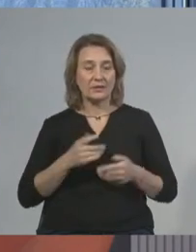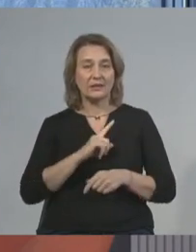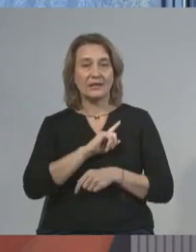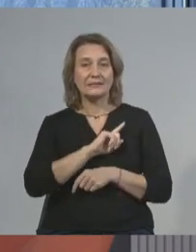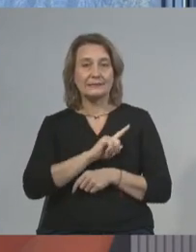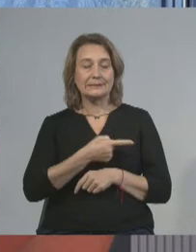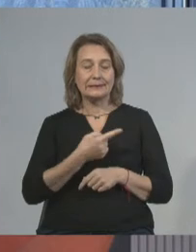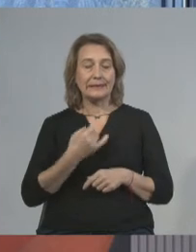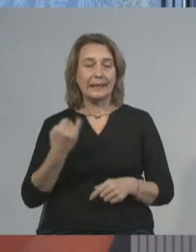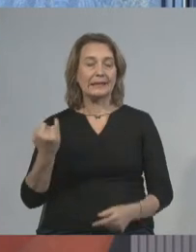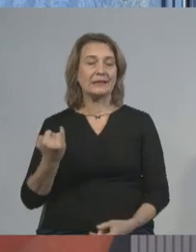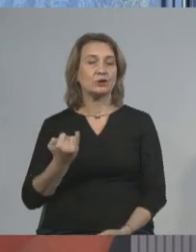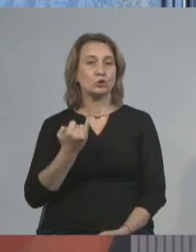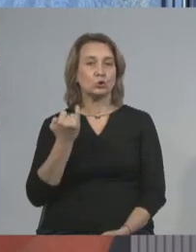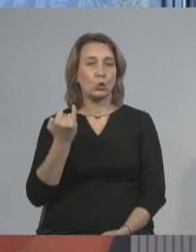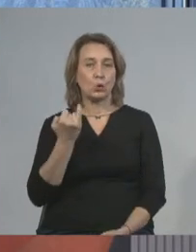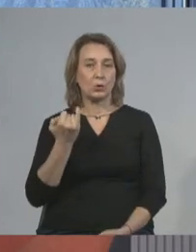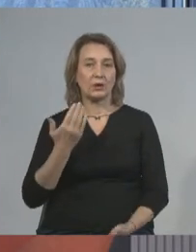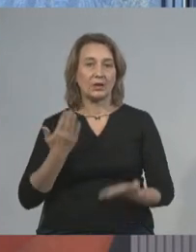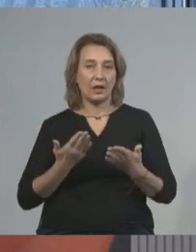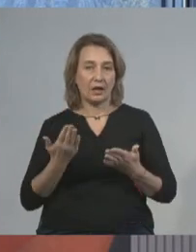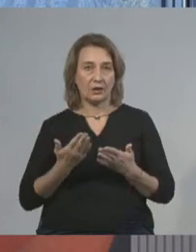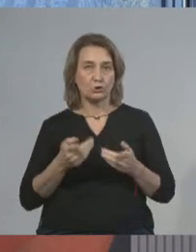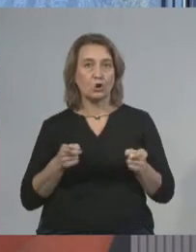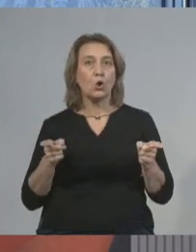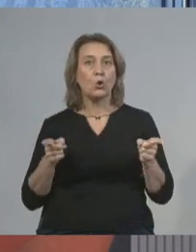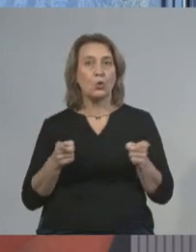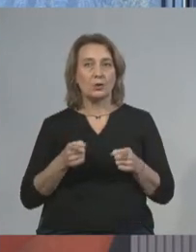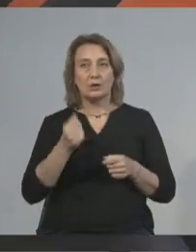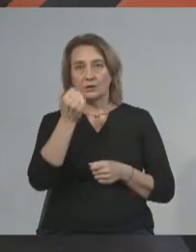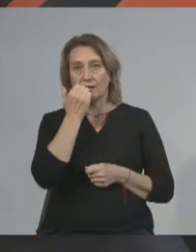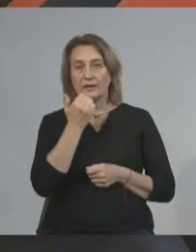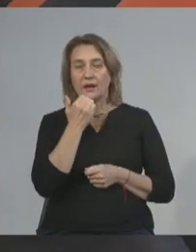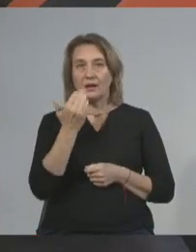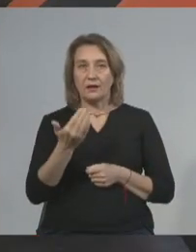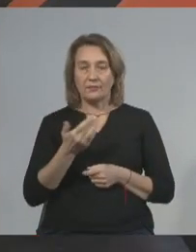power of narrative is the power of a story well